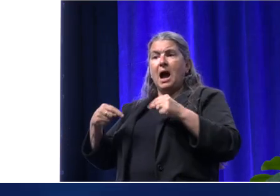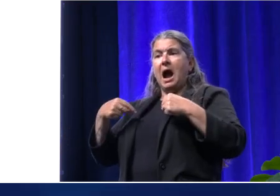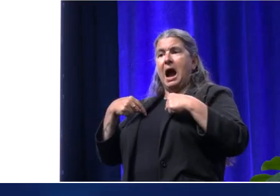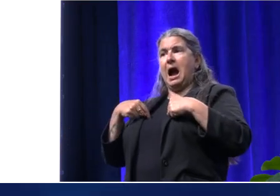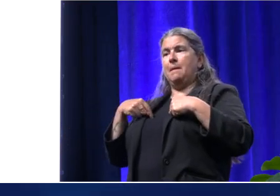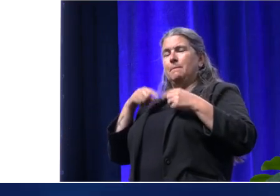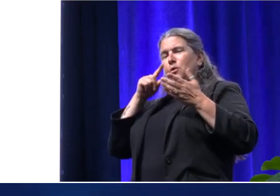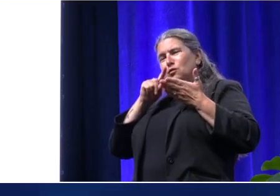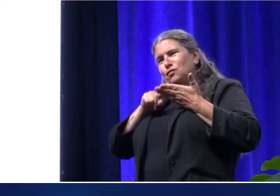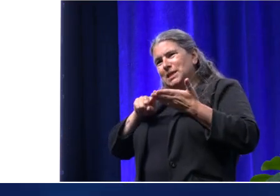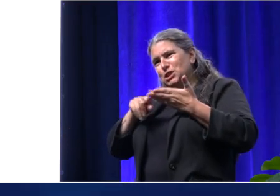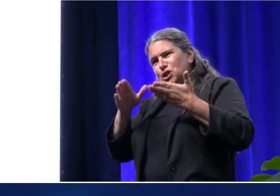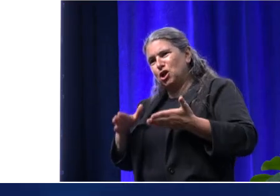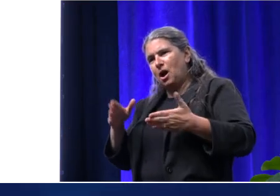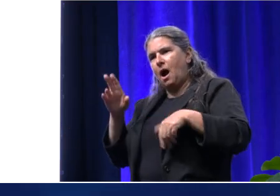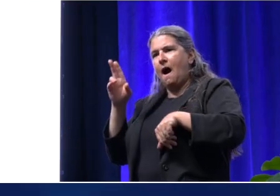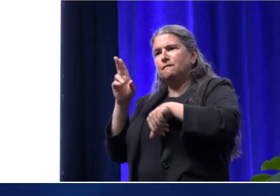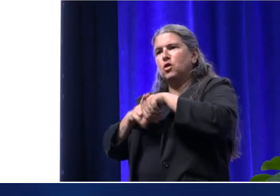information is, of course, Instagram.